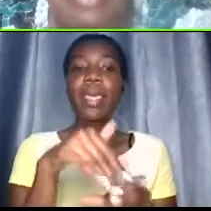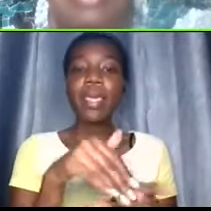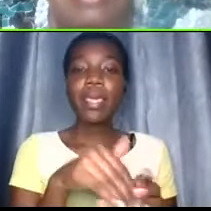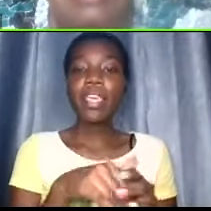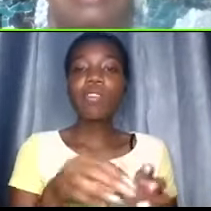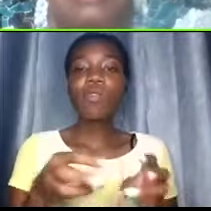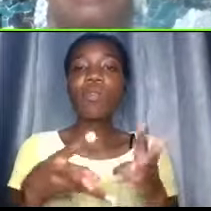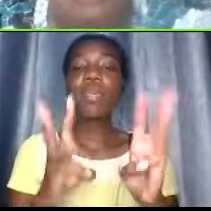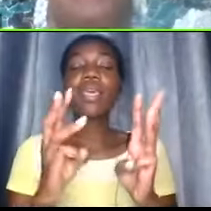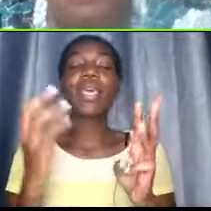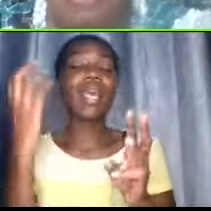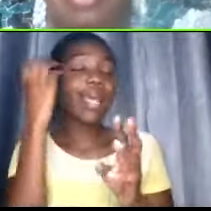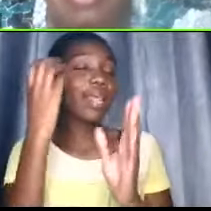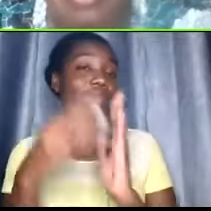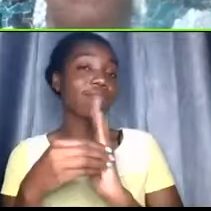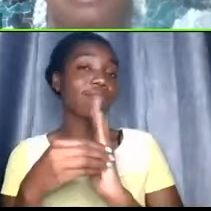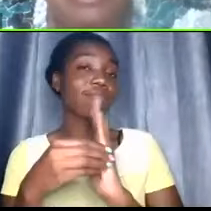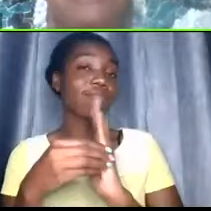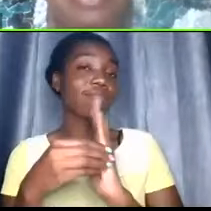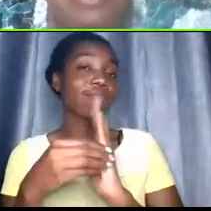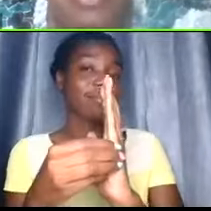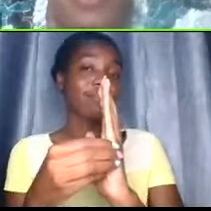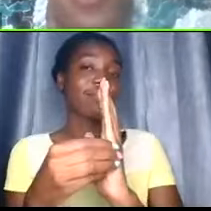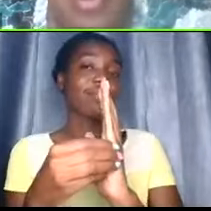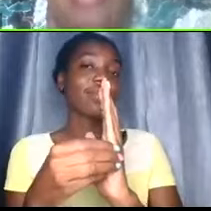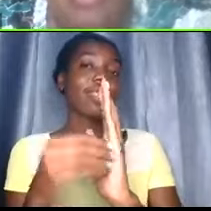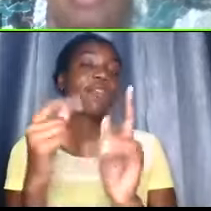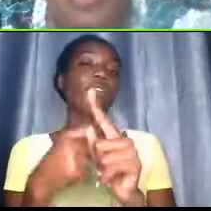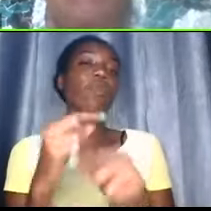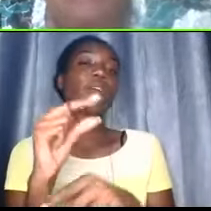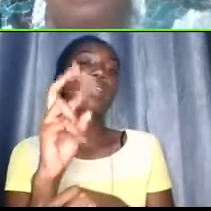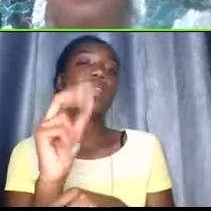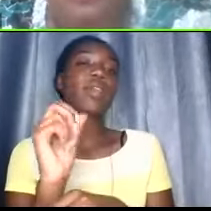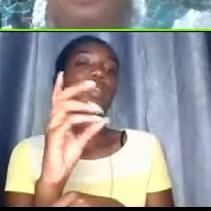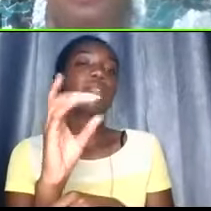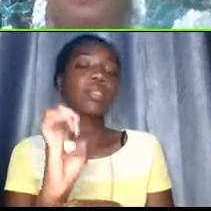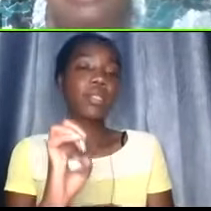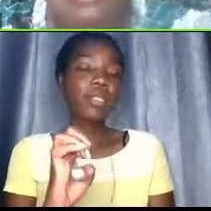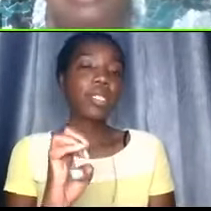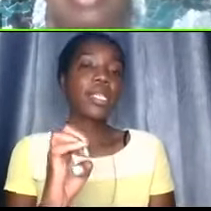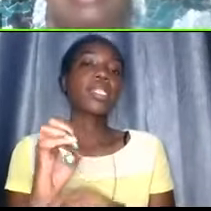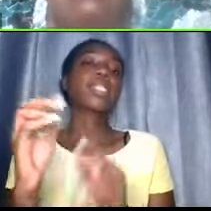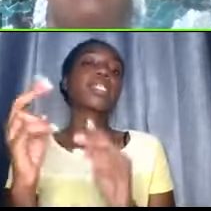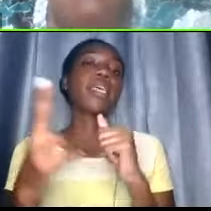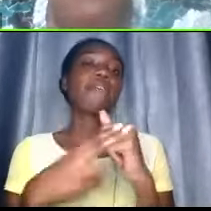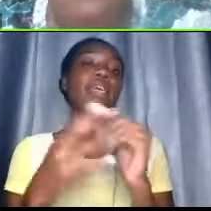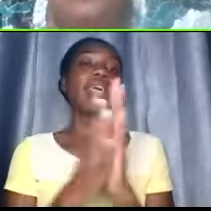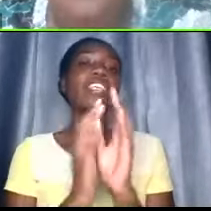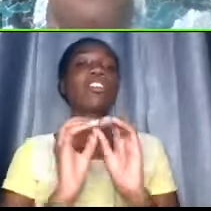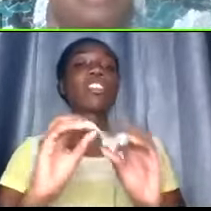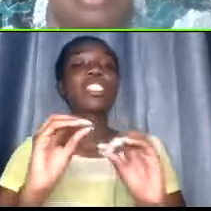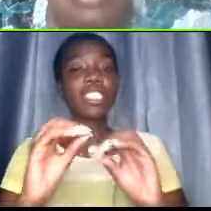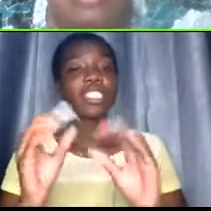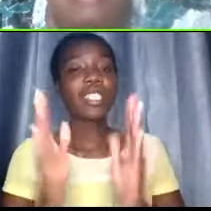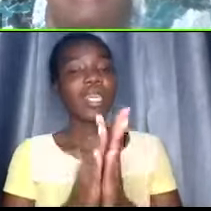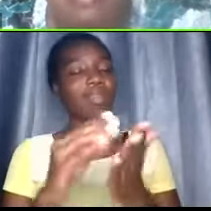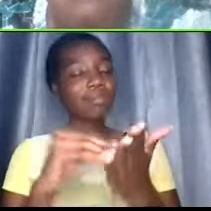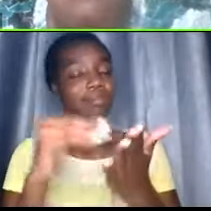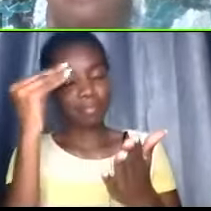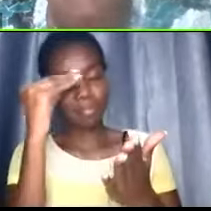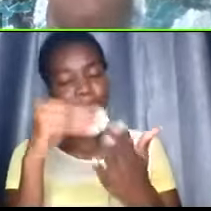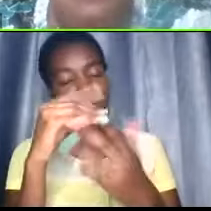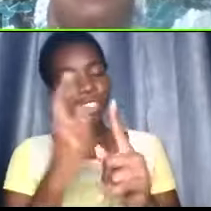career guidance is streamlined from grade 7, where they will be taught or they learn about the different careers that are